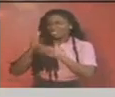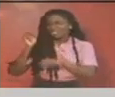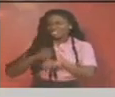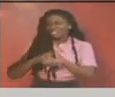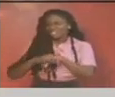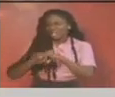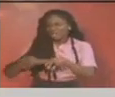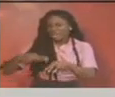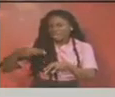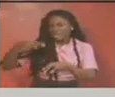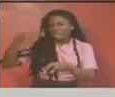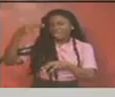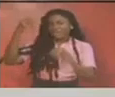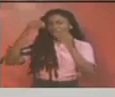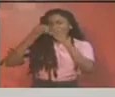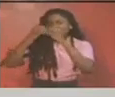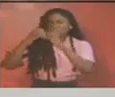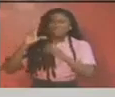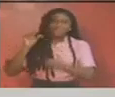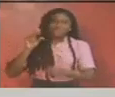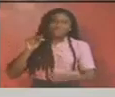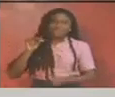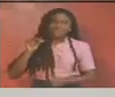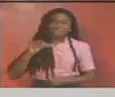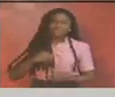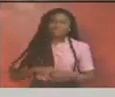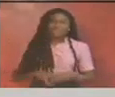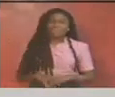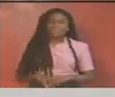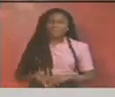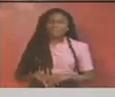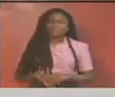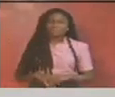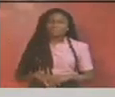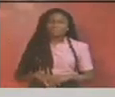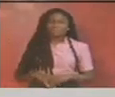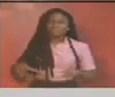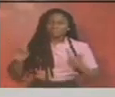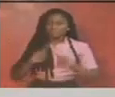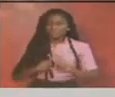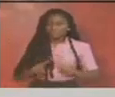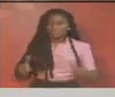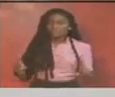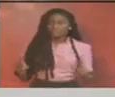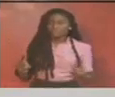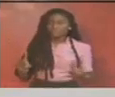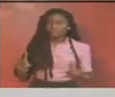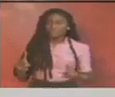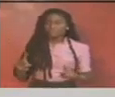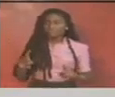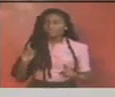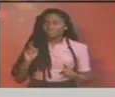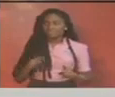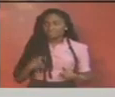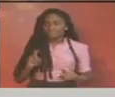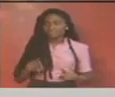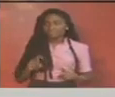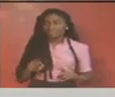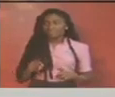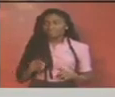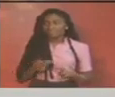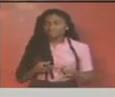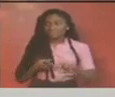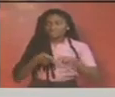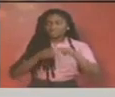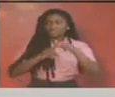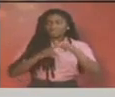it is a significant increase. Again, looking at upwards of 80-something% in terms of number of